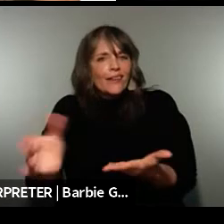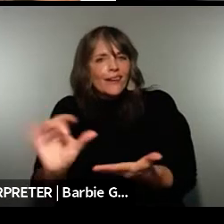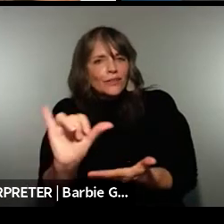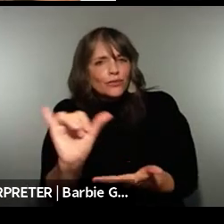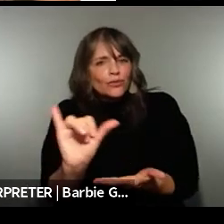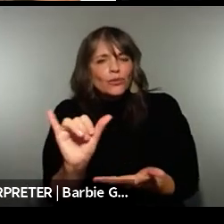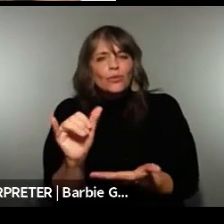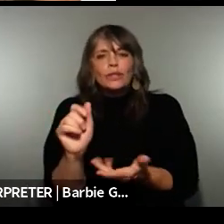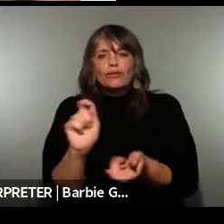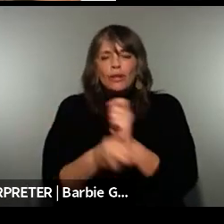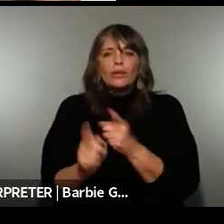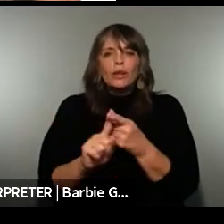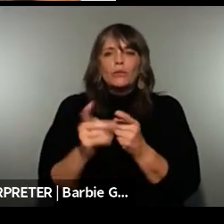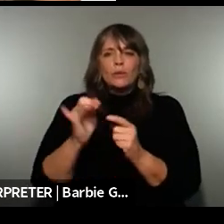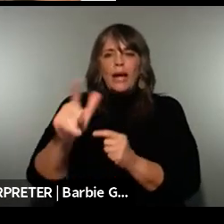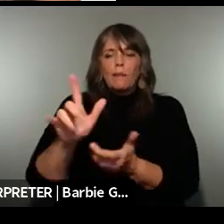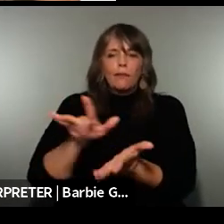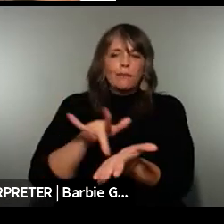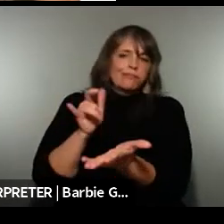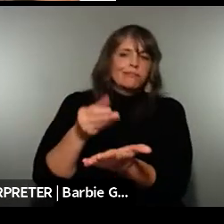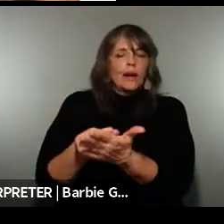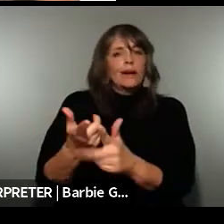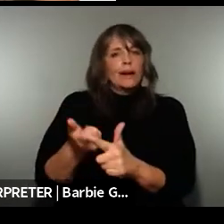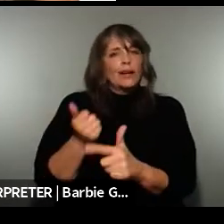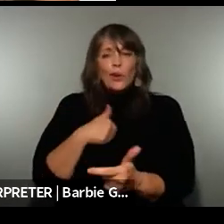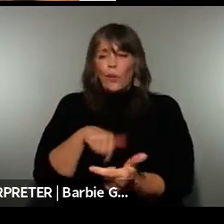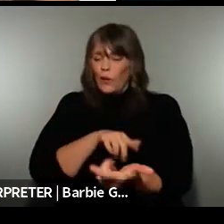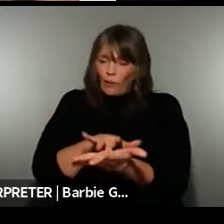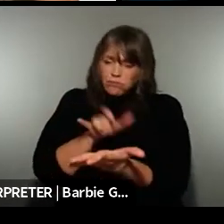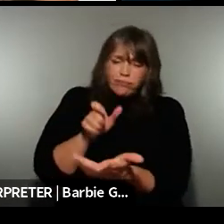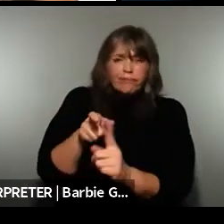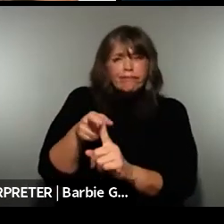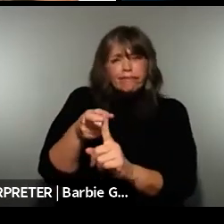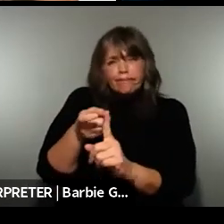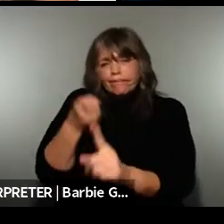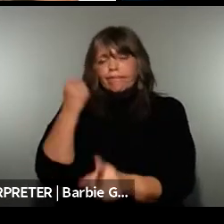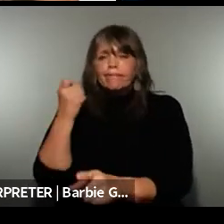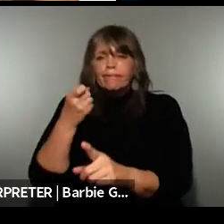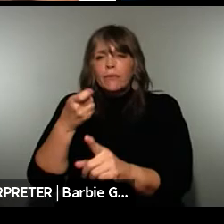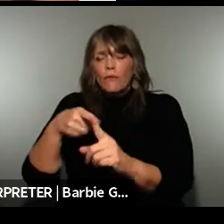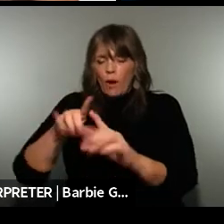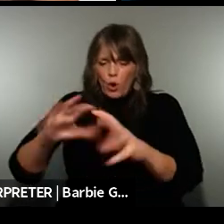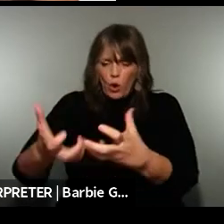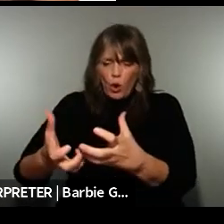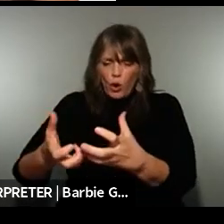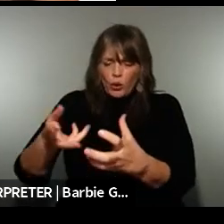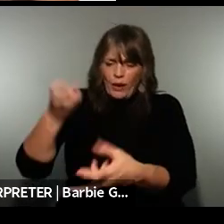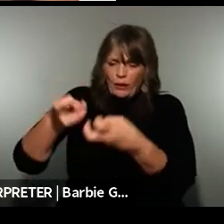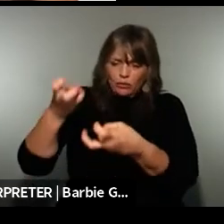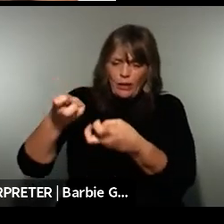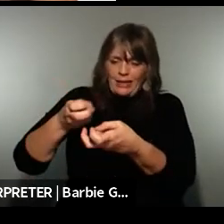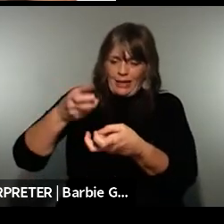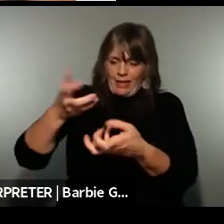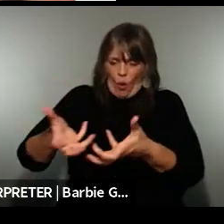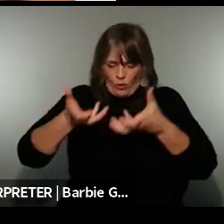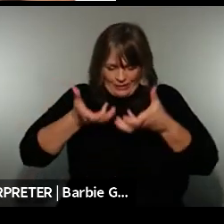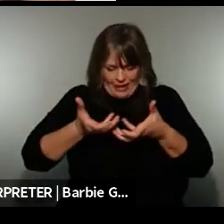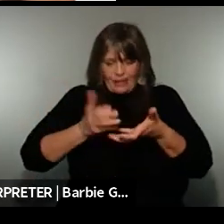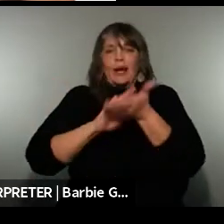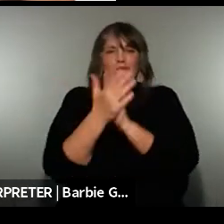So we are extracting resources from the earth and turning those into wealth. And we need to not do